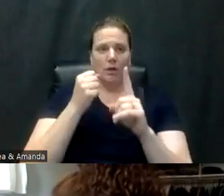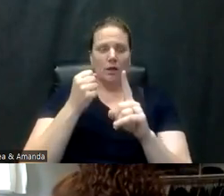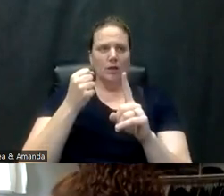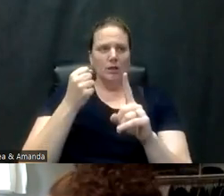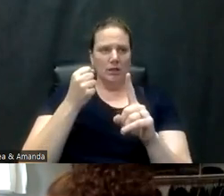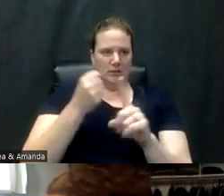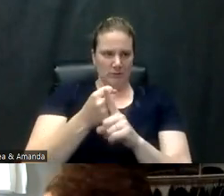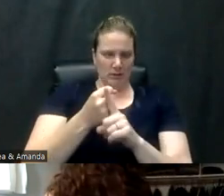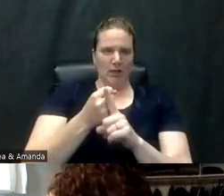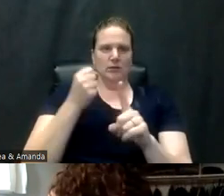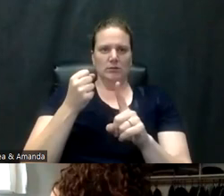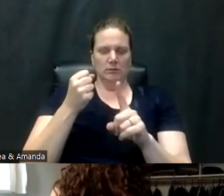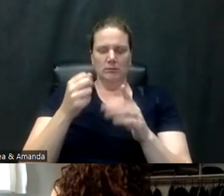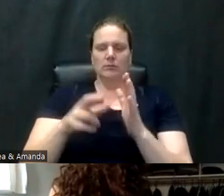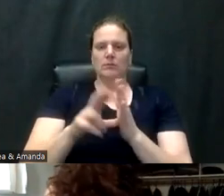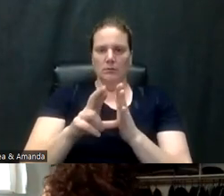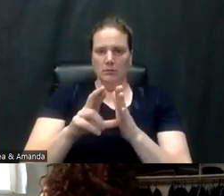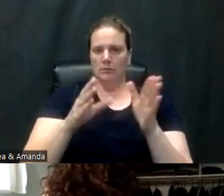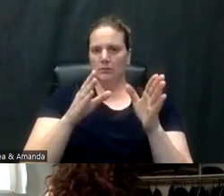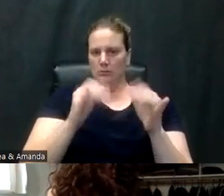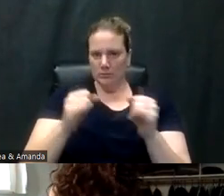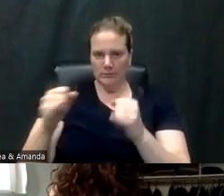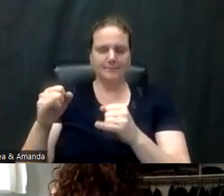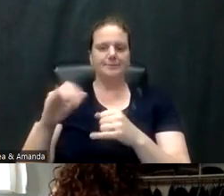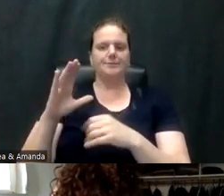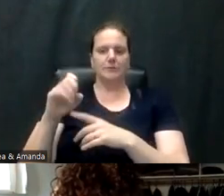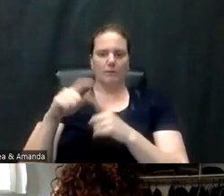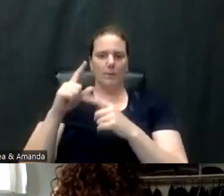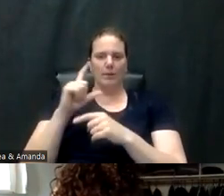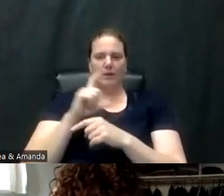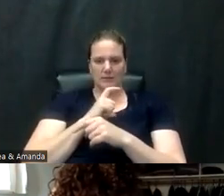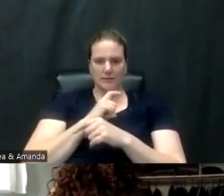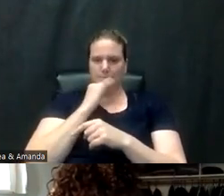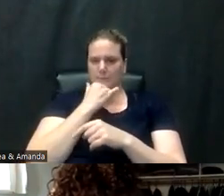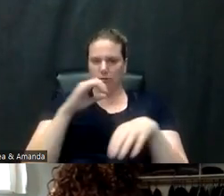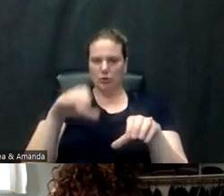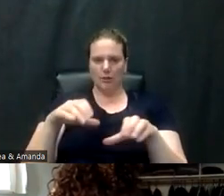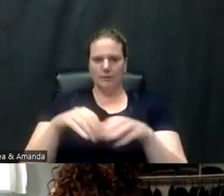critical incidents, and review individual cases of police misconduct.